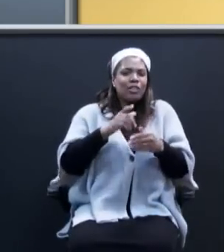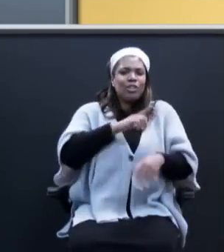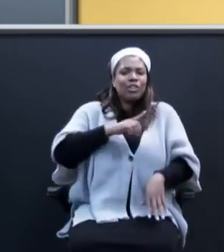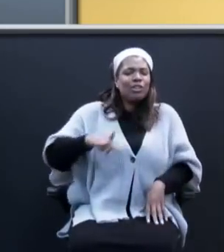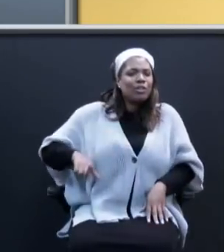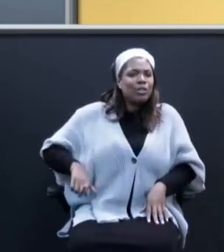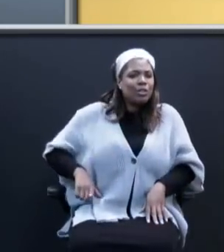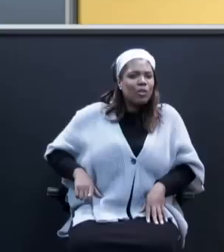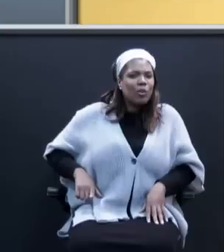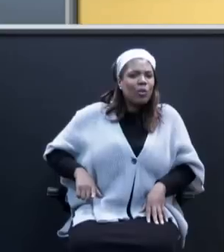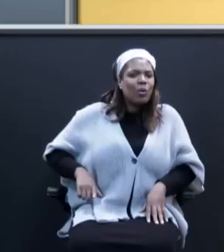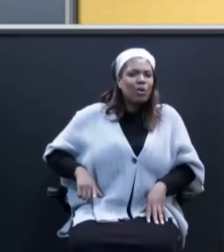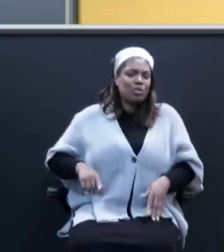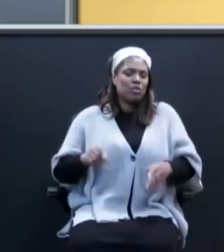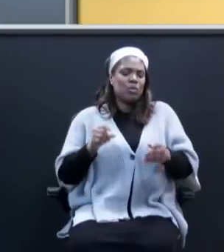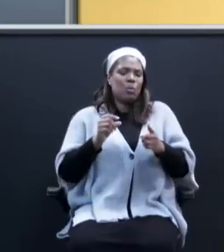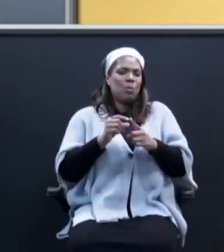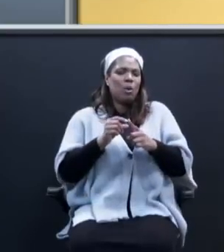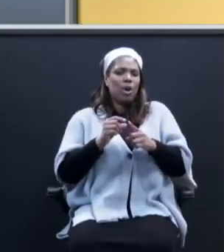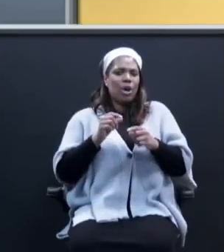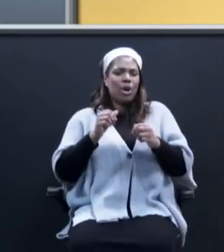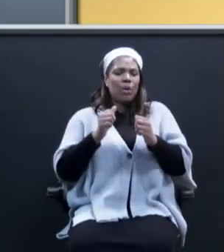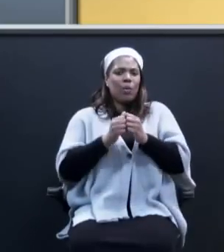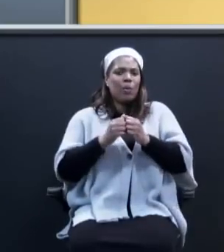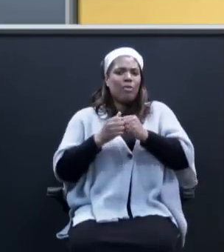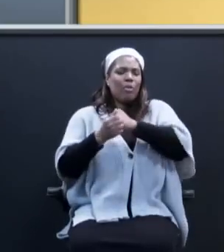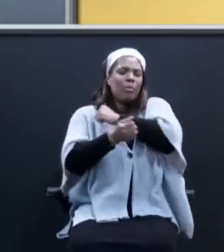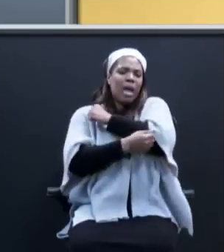So I want you to take, eat.